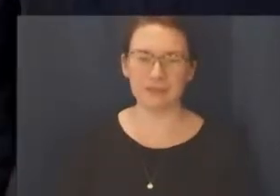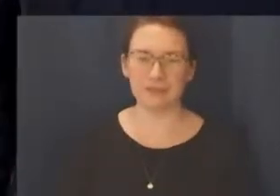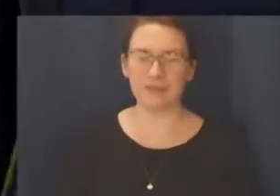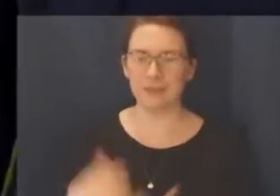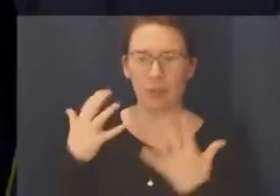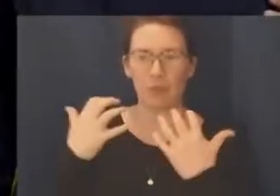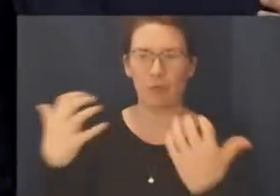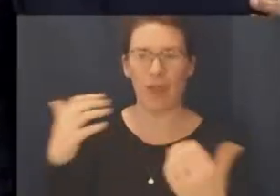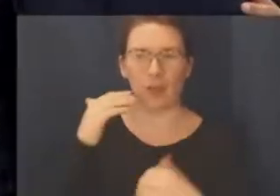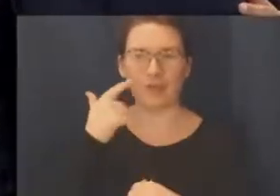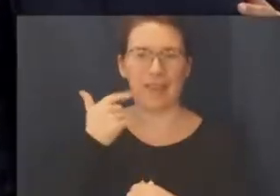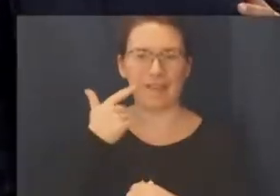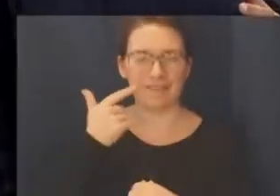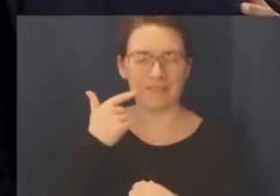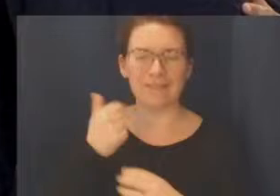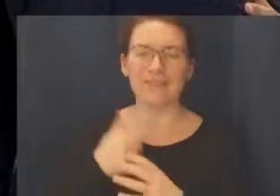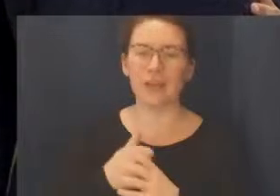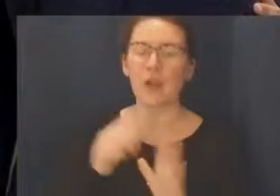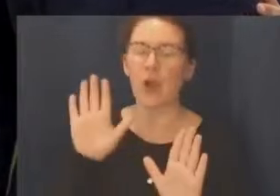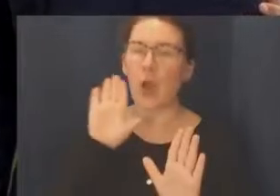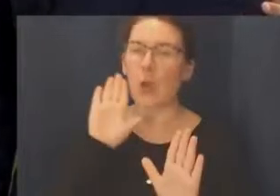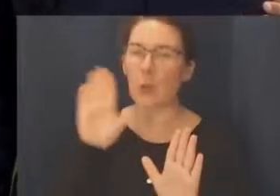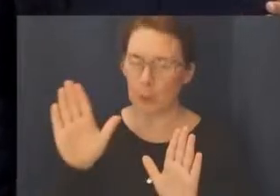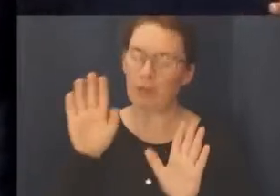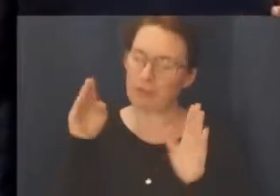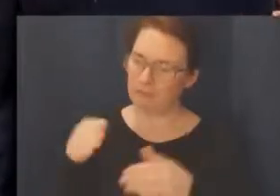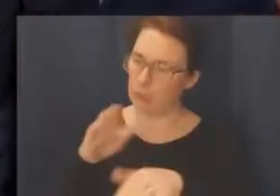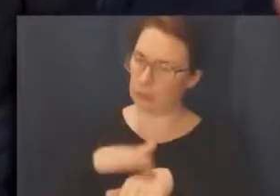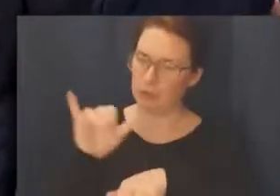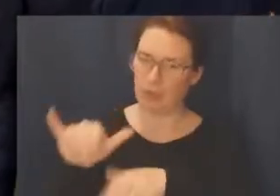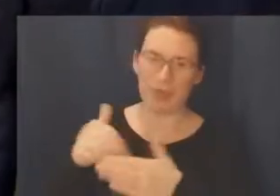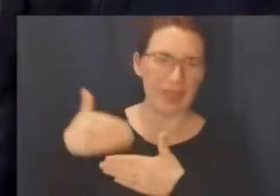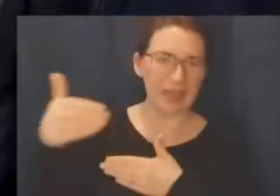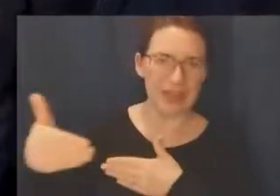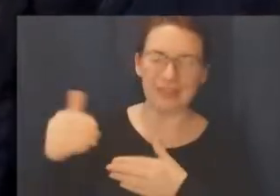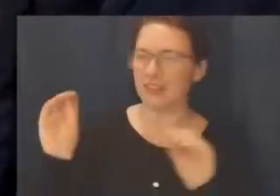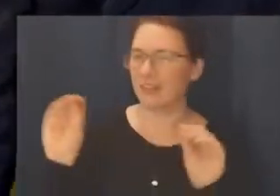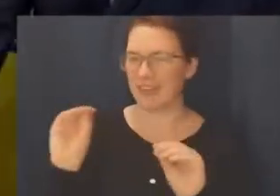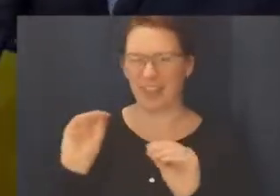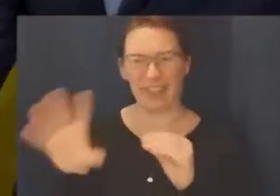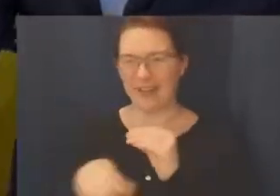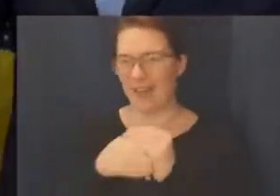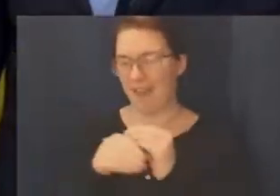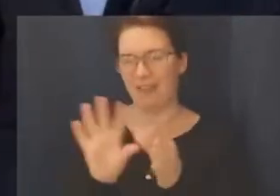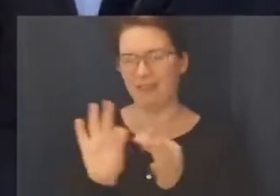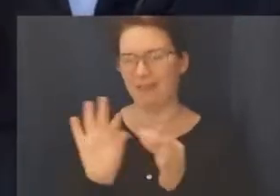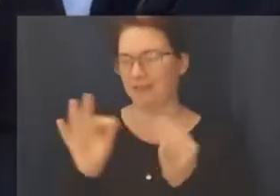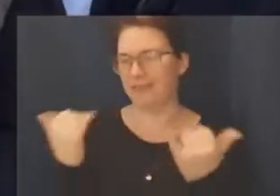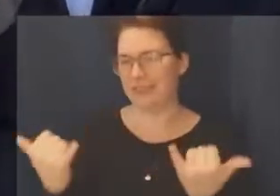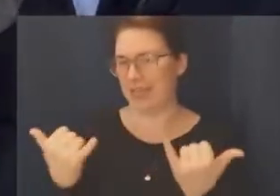We're gonna start on that next. I don't have anything particular about it.